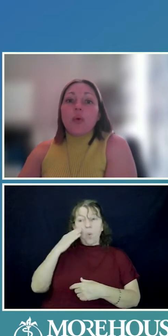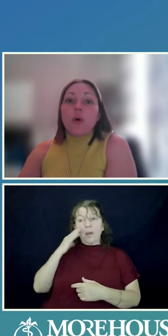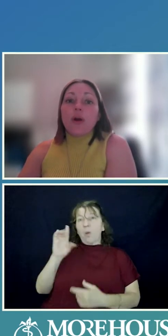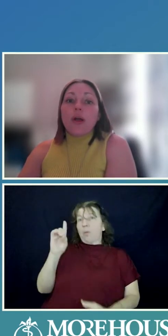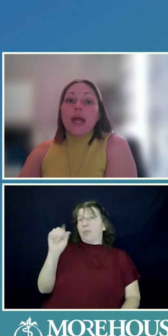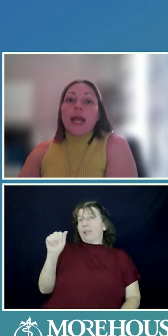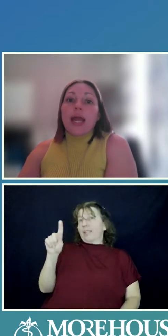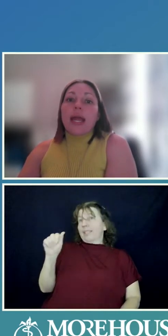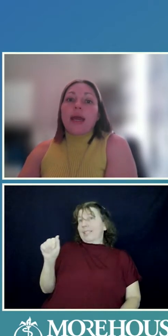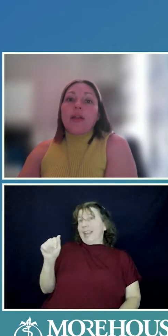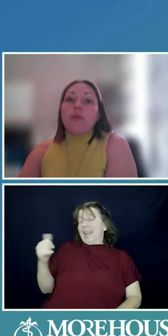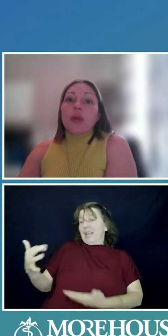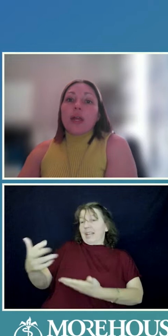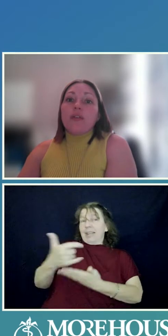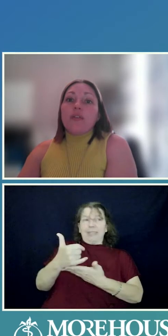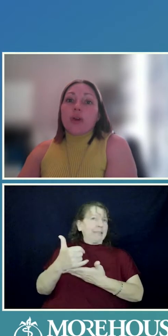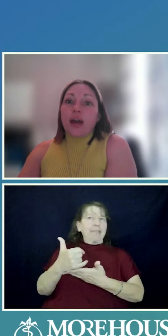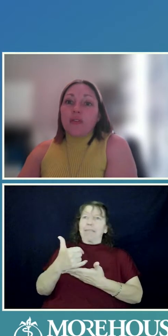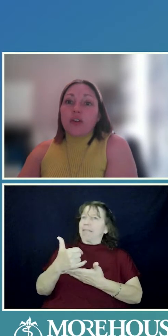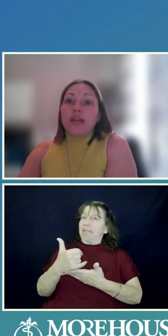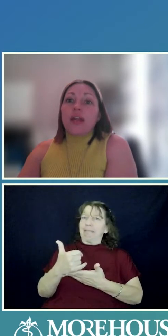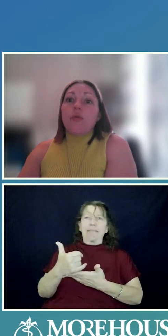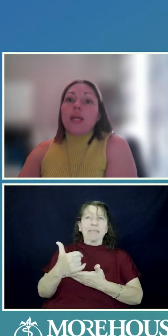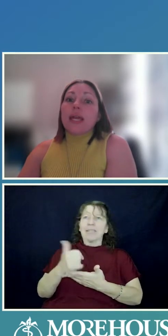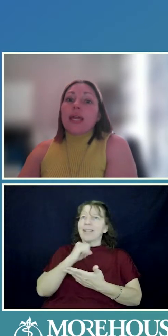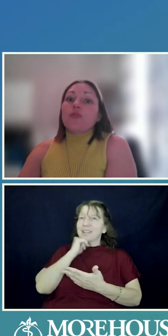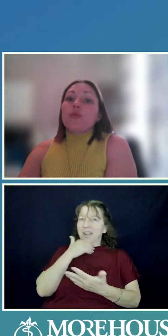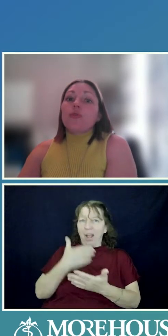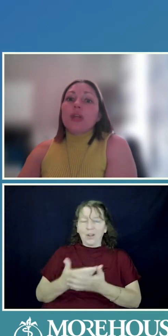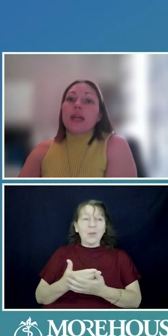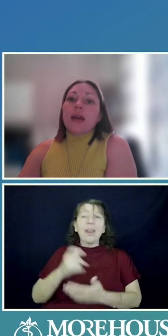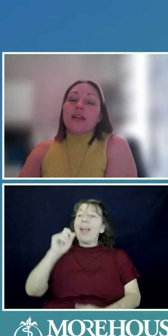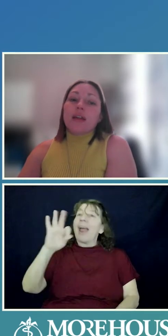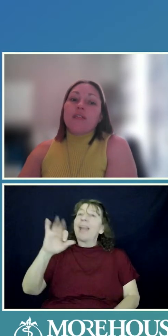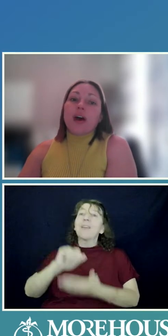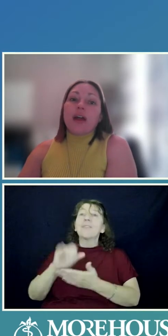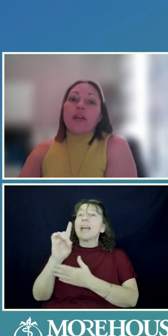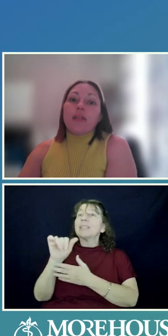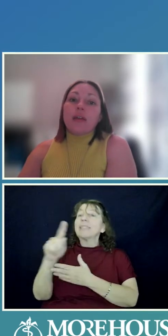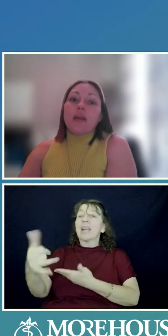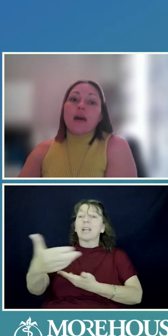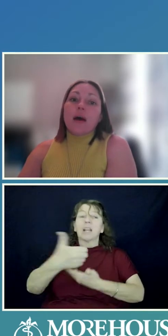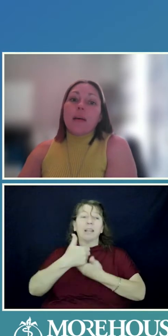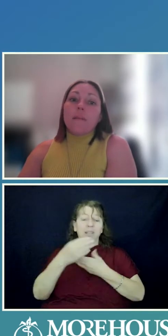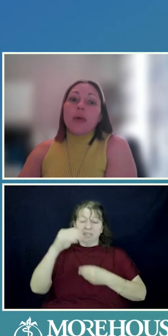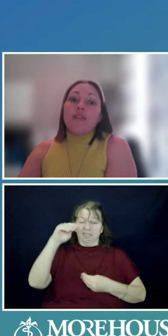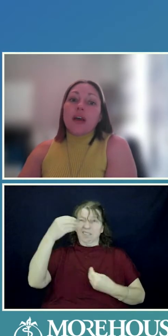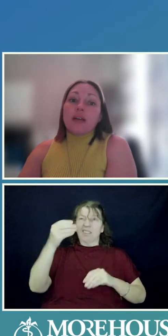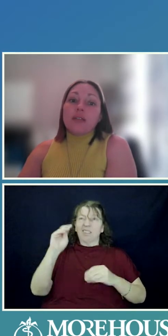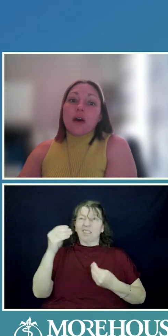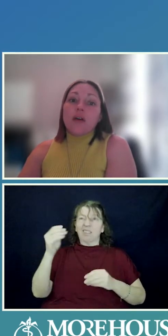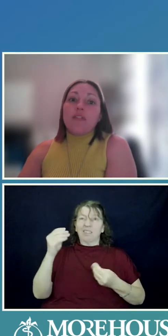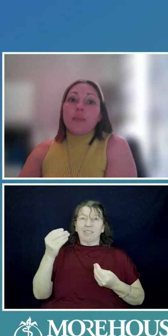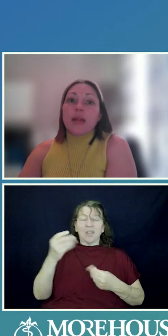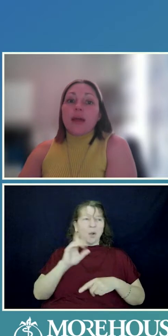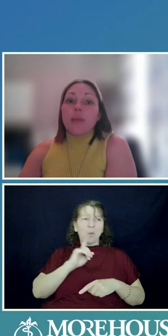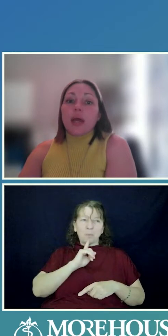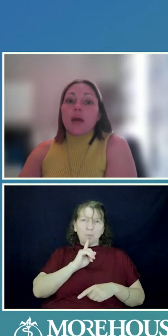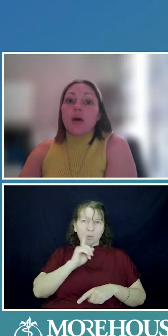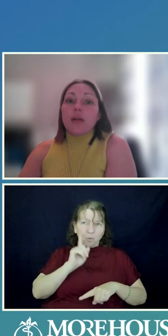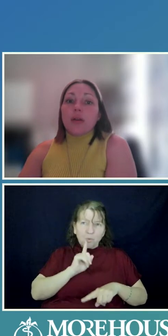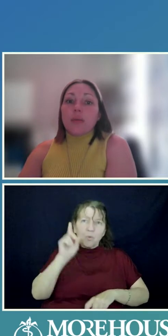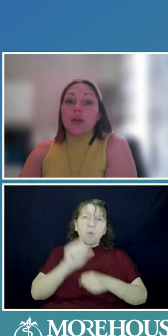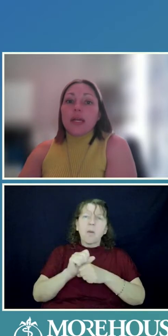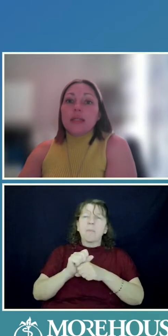been poor, and if we do not have good data, we can't truly identify the effects of the